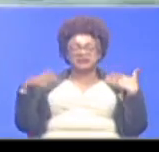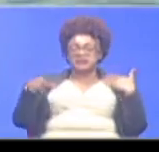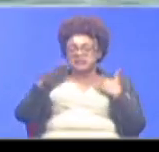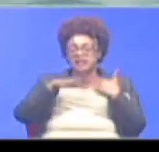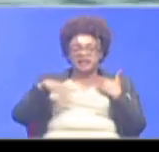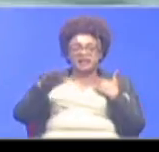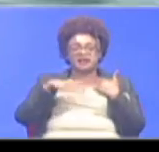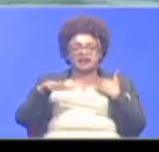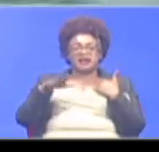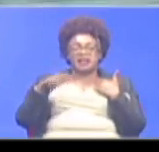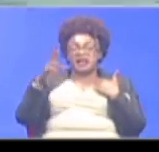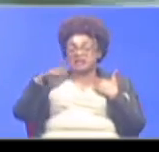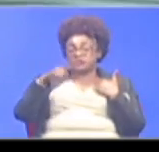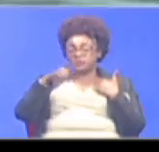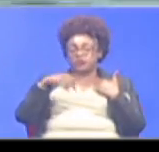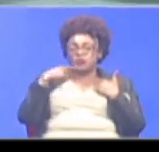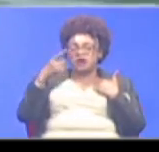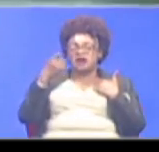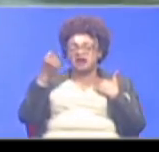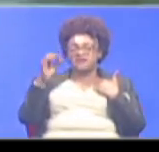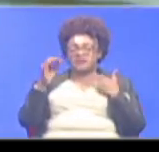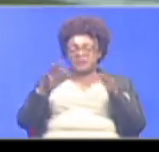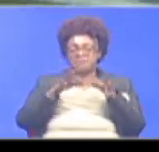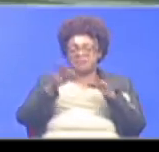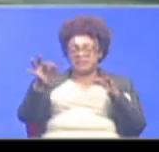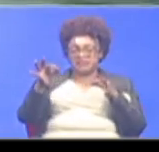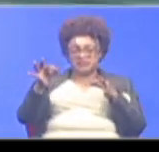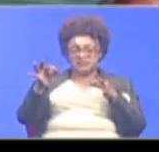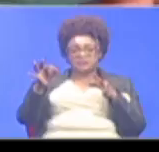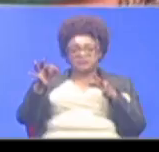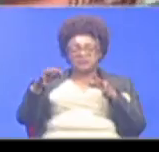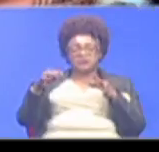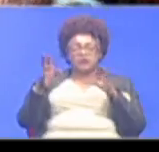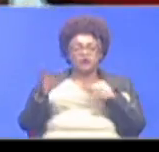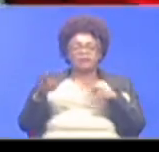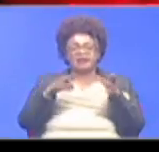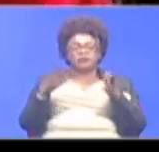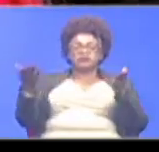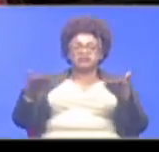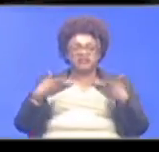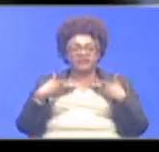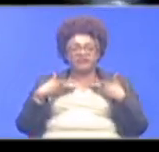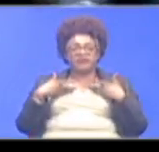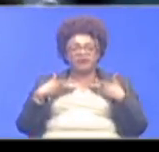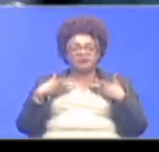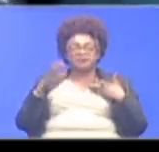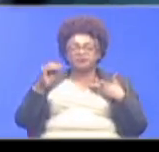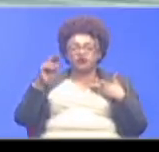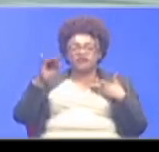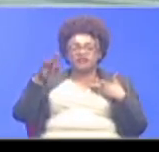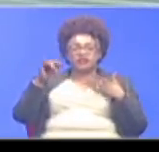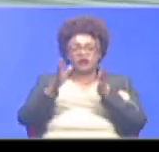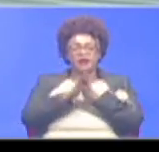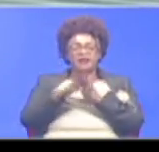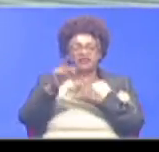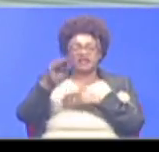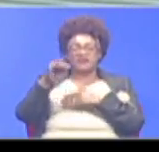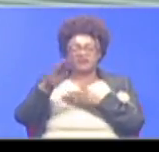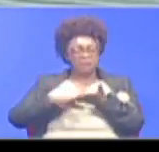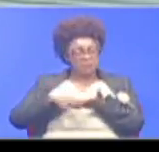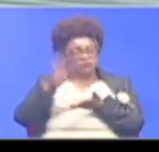the altitude is 150 meters above the sea level. So you normally receive convectional and relief. The most